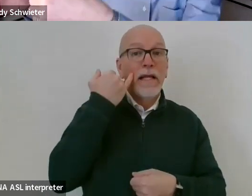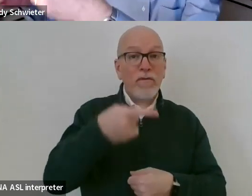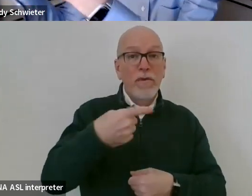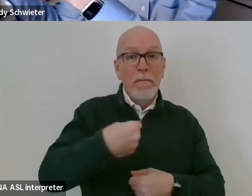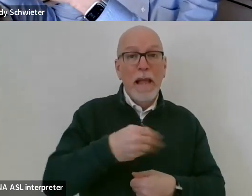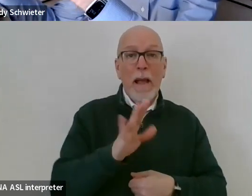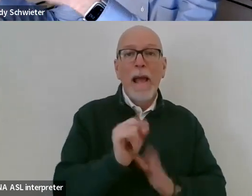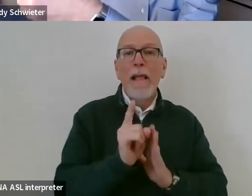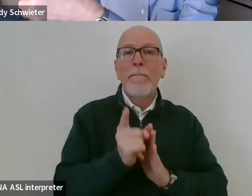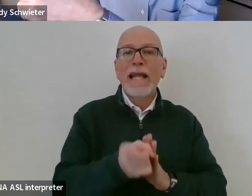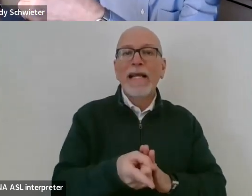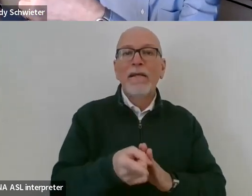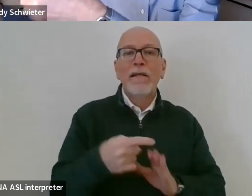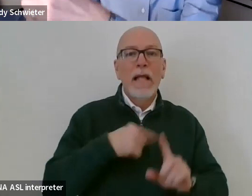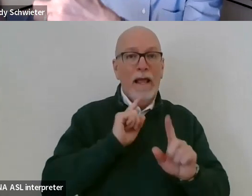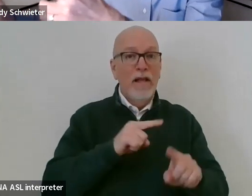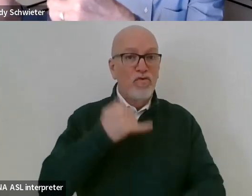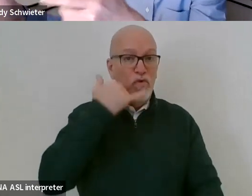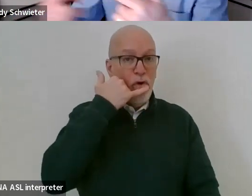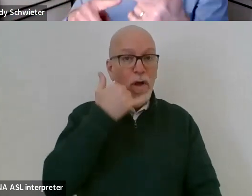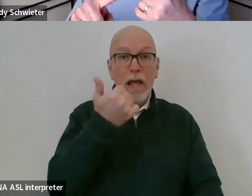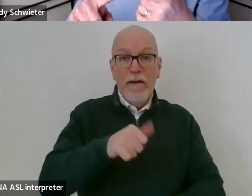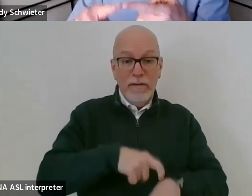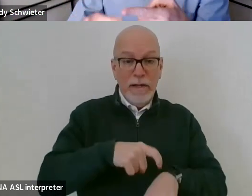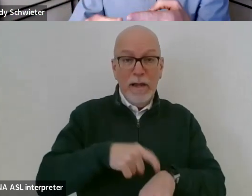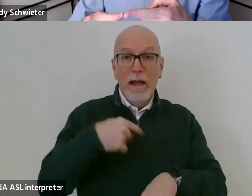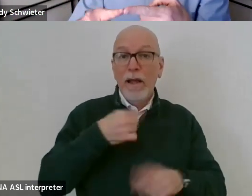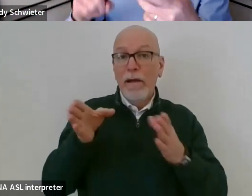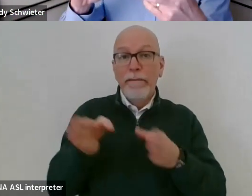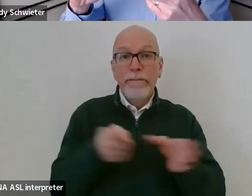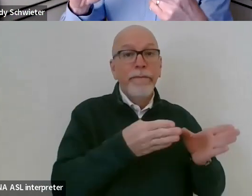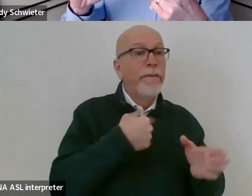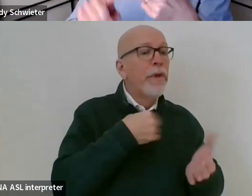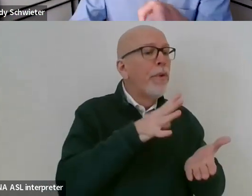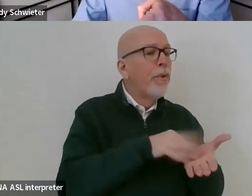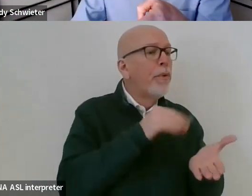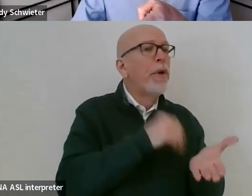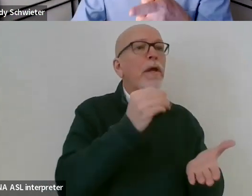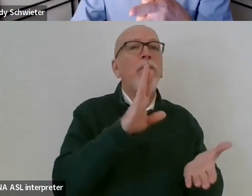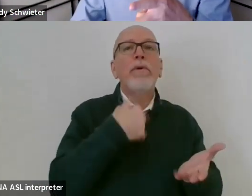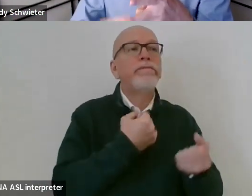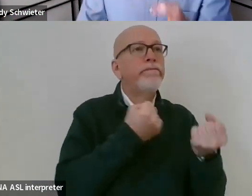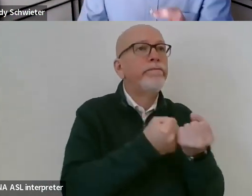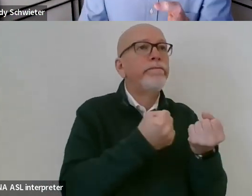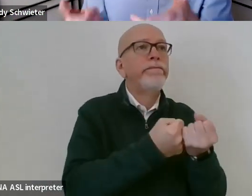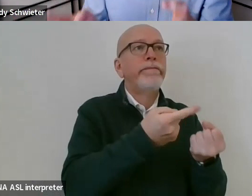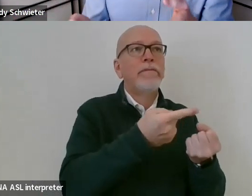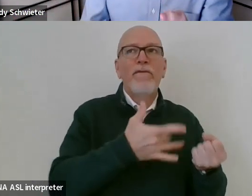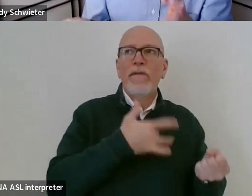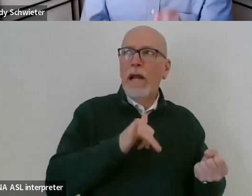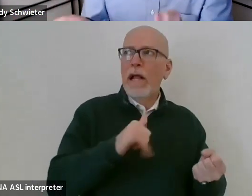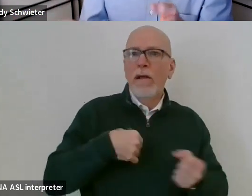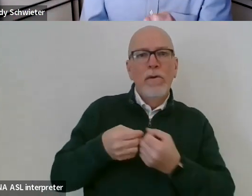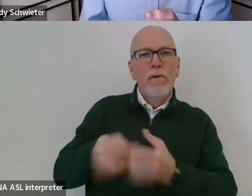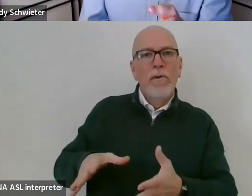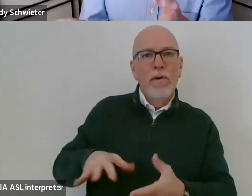by the minute for calls that you answer, anytime you spend learning or advocating feels like it's coming